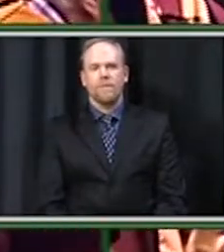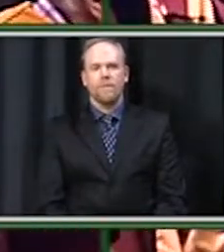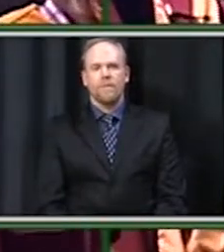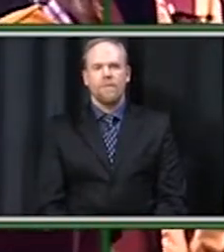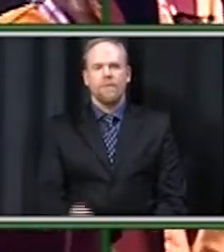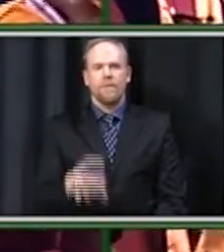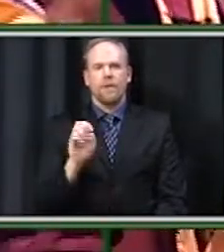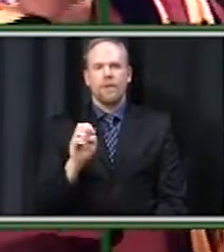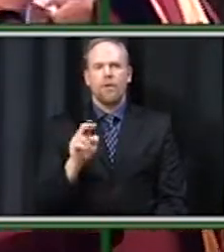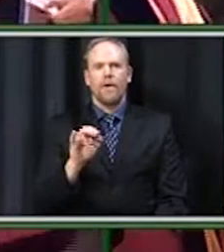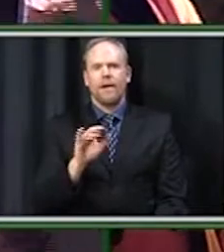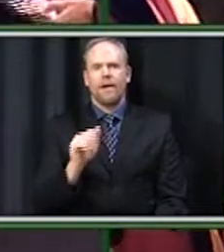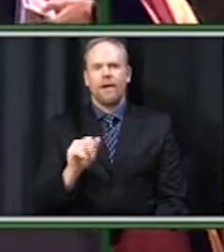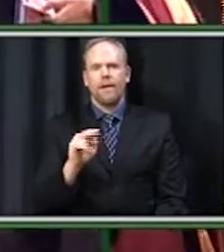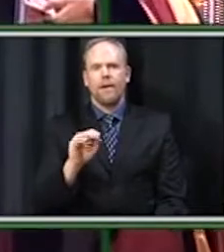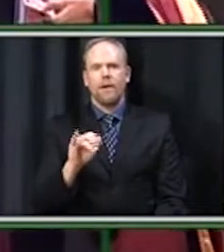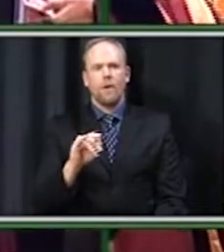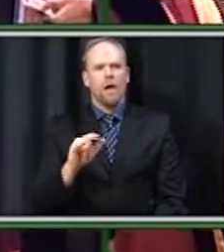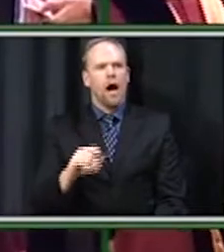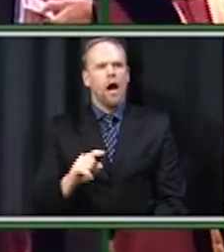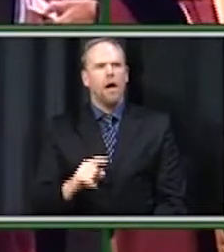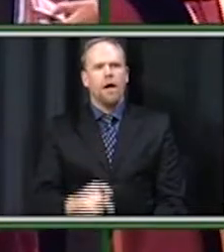Erica Nicole Brown.